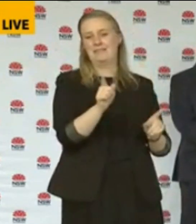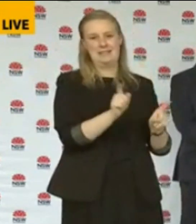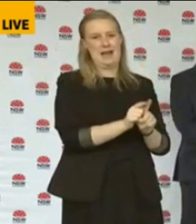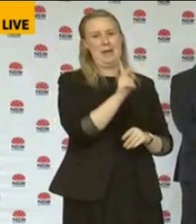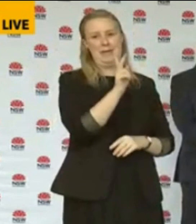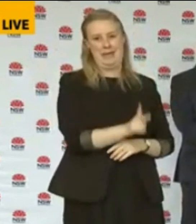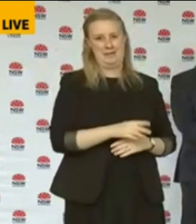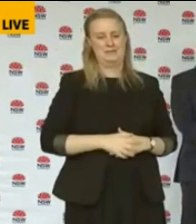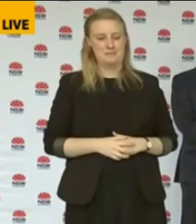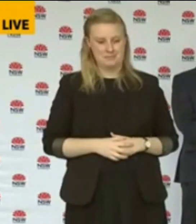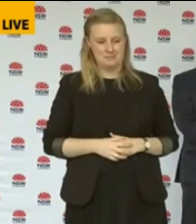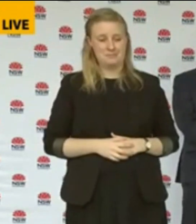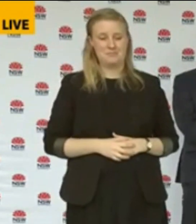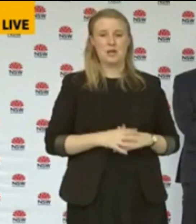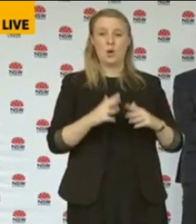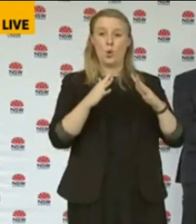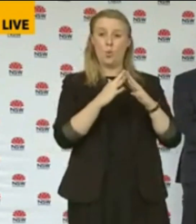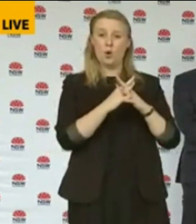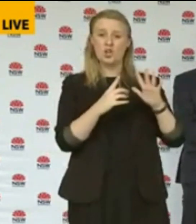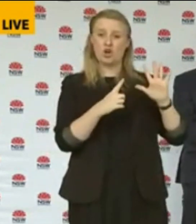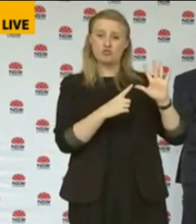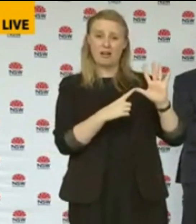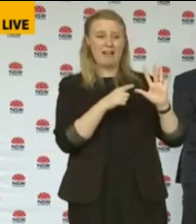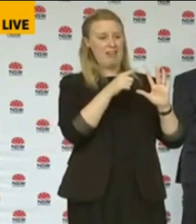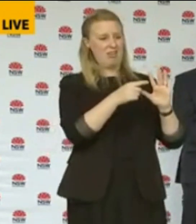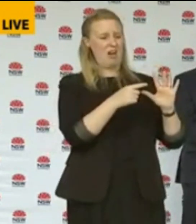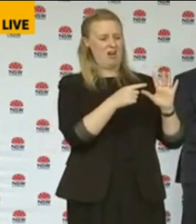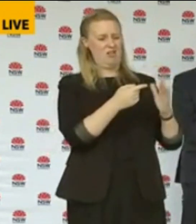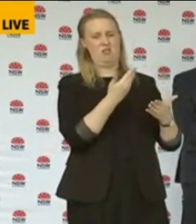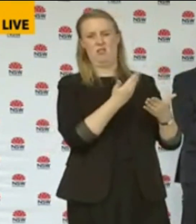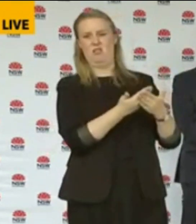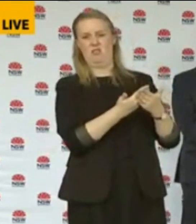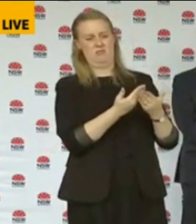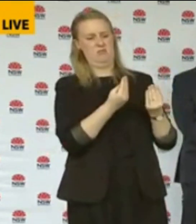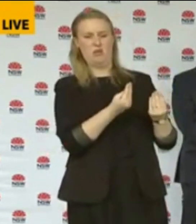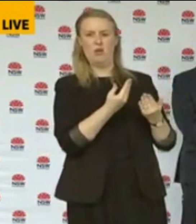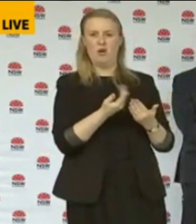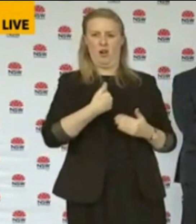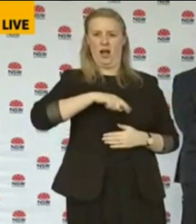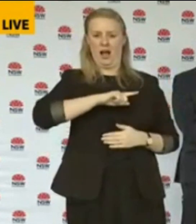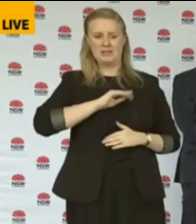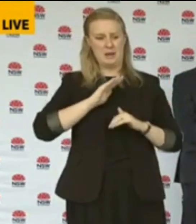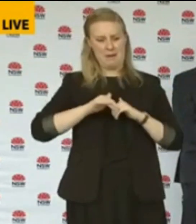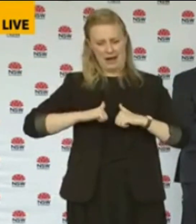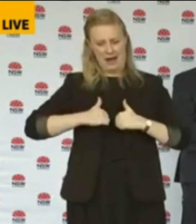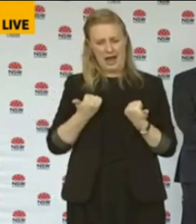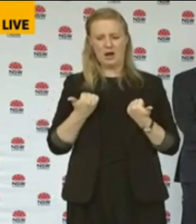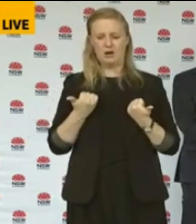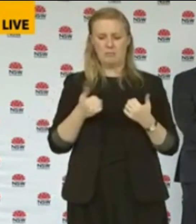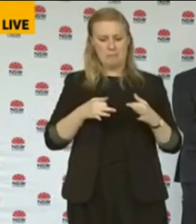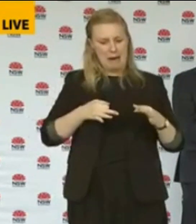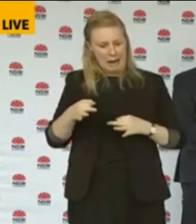lectured. We were being lectured by Western Australia that somehow the approach and the framework that we have in place in this state one that